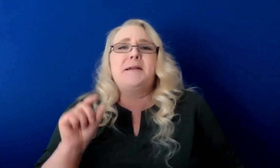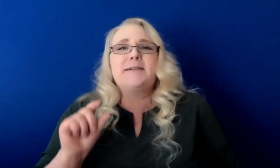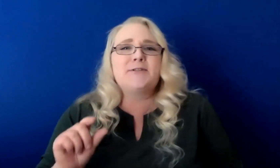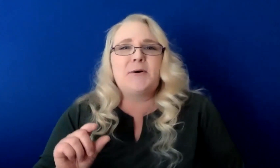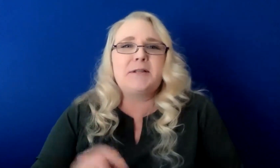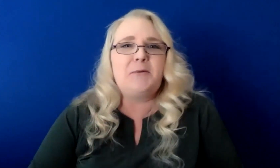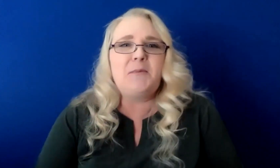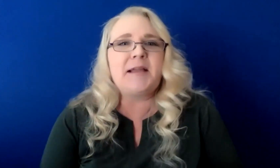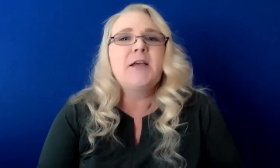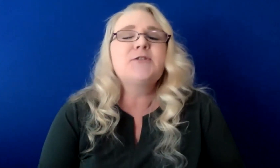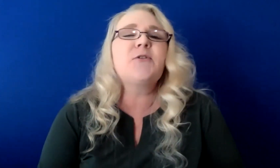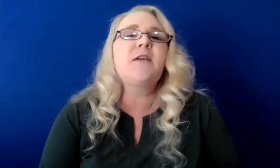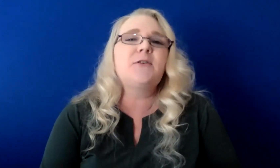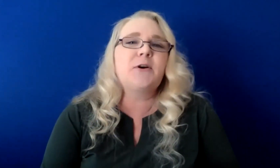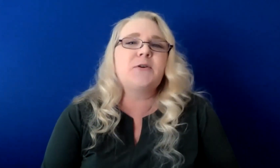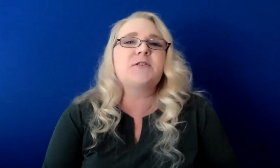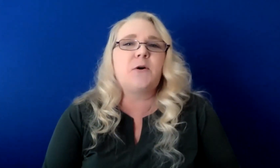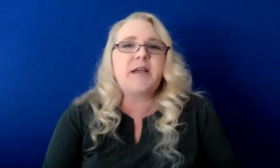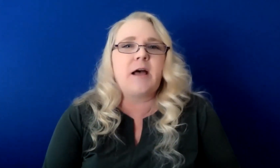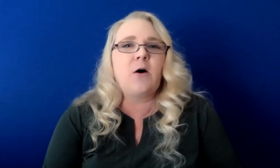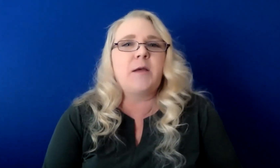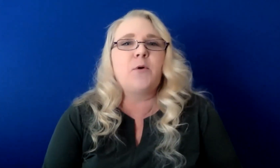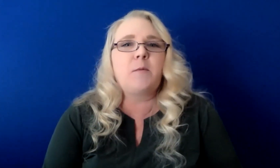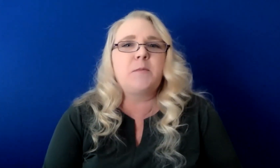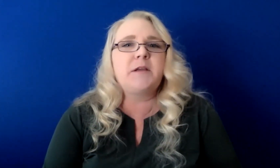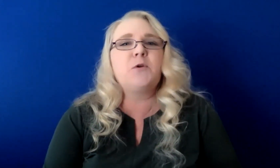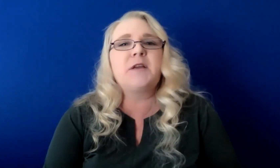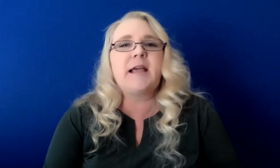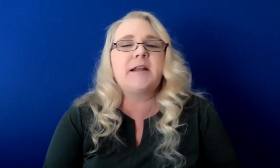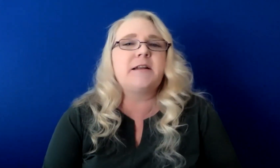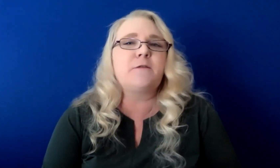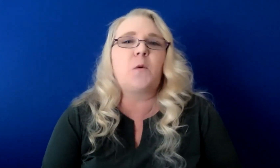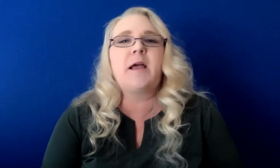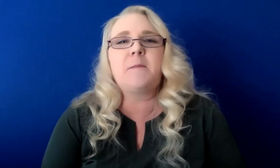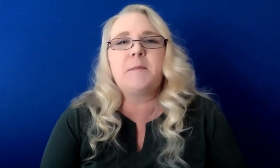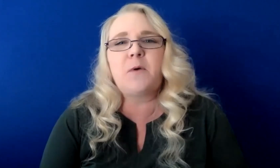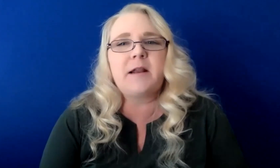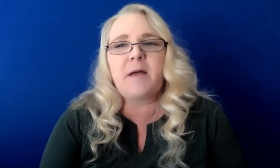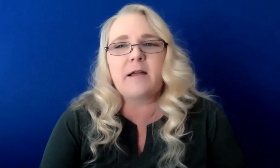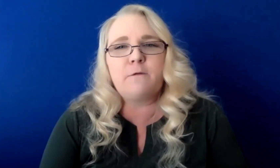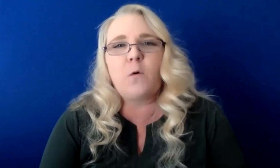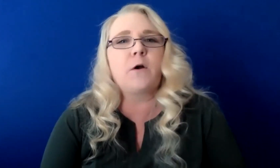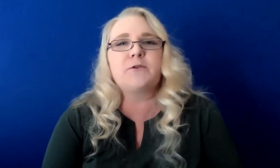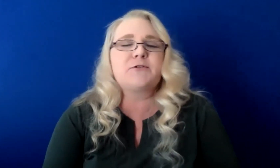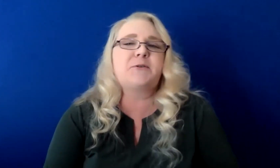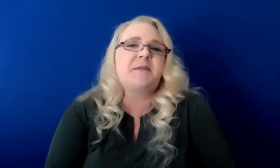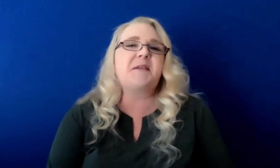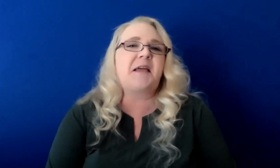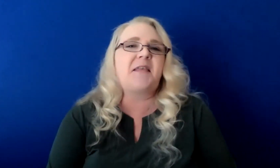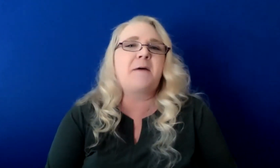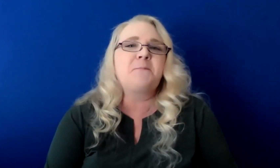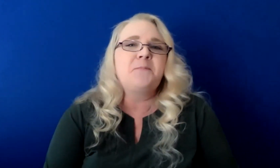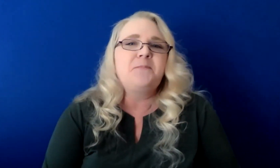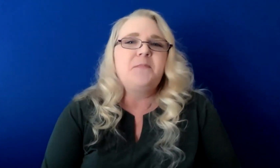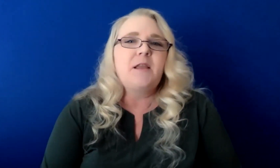minute, I just know a little bit. So then they'll know to slow down and probably communicate in a different way, maybe writing back and forth or something